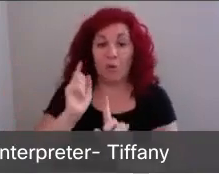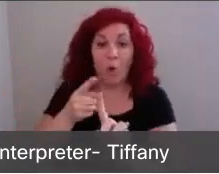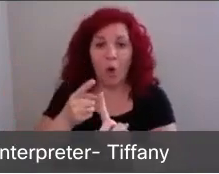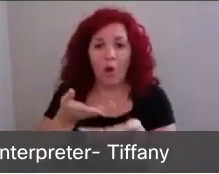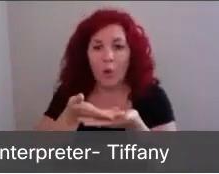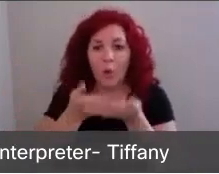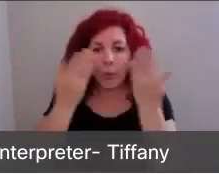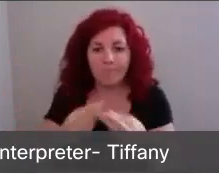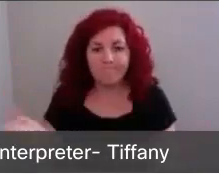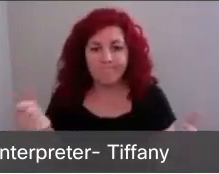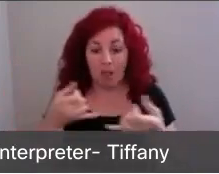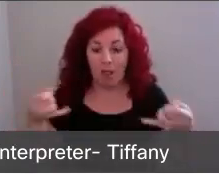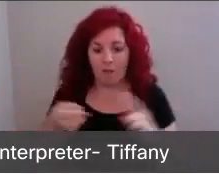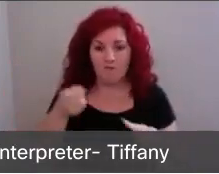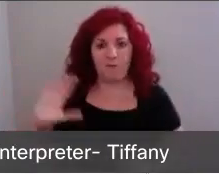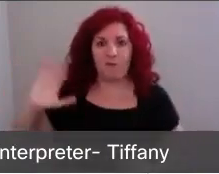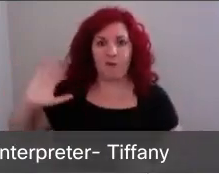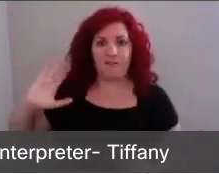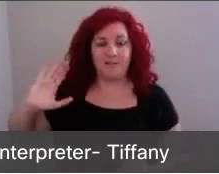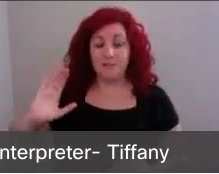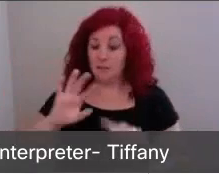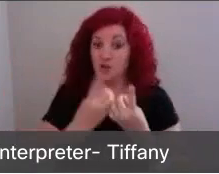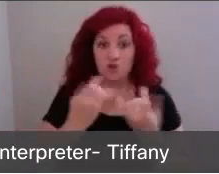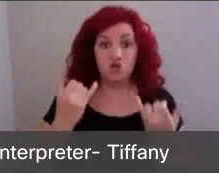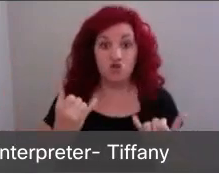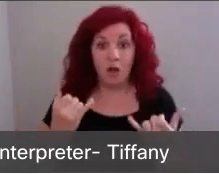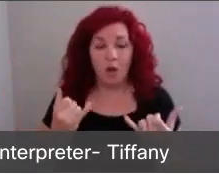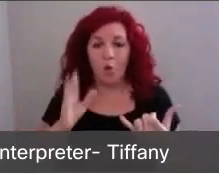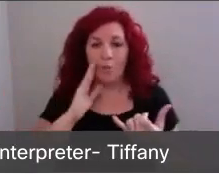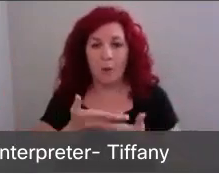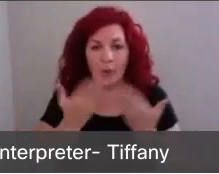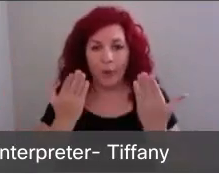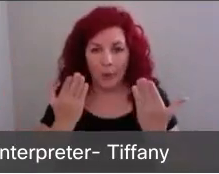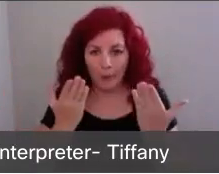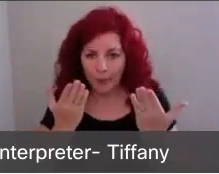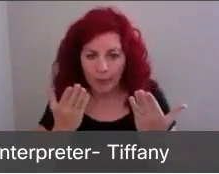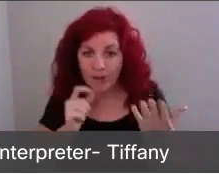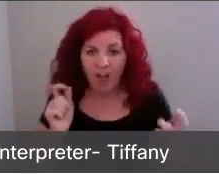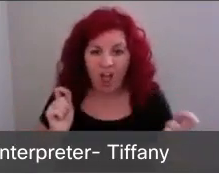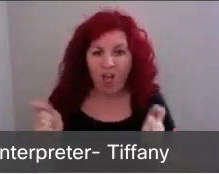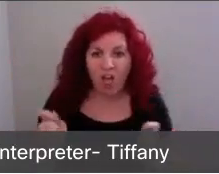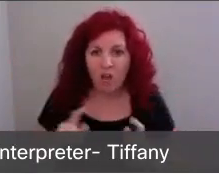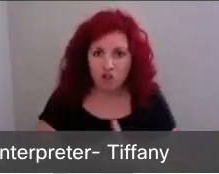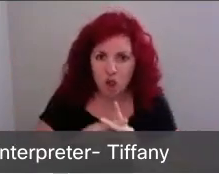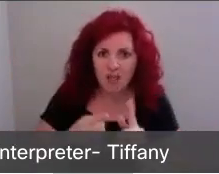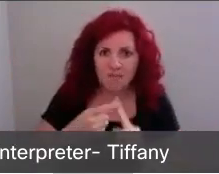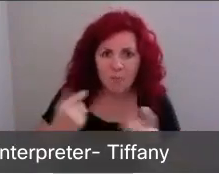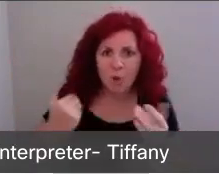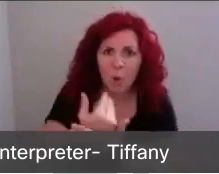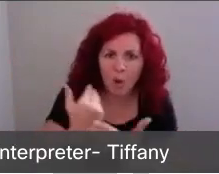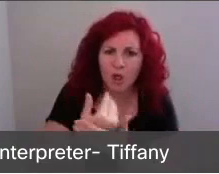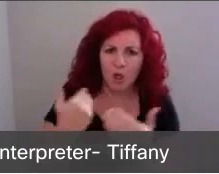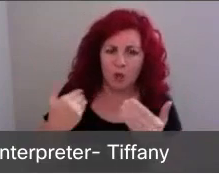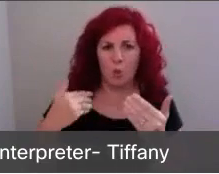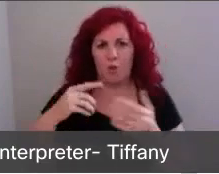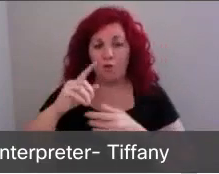whatever the lines were before. So whatever your districts are now, they're going to be gone. They're not just tweaking, they're starting from scratch, and they're required to do that every